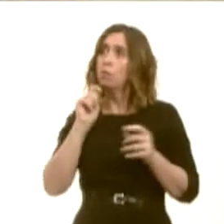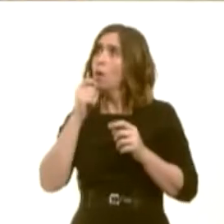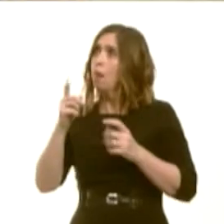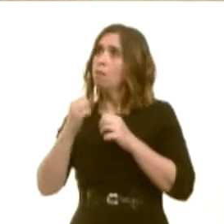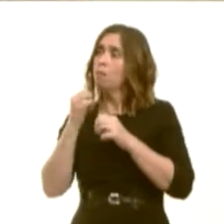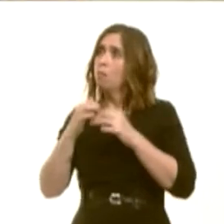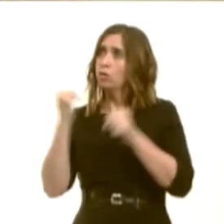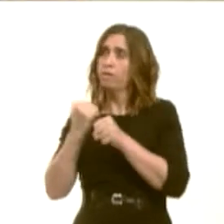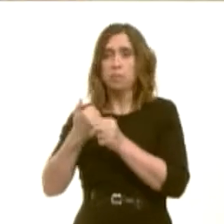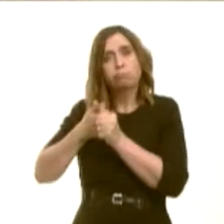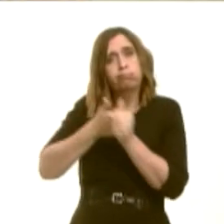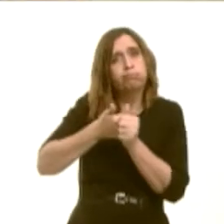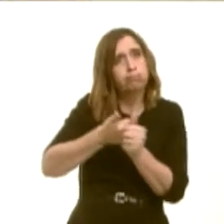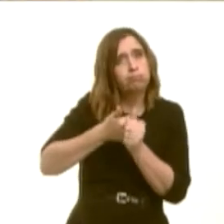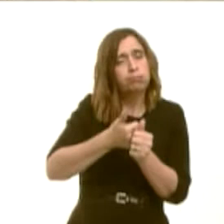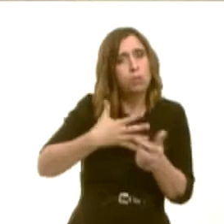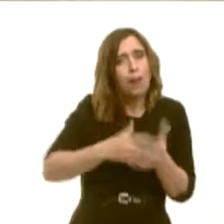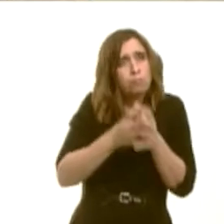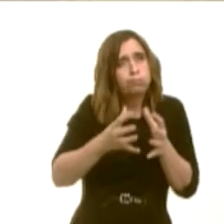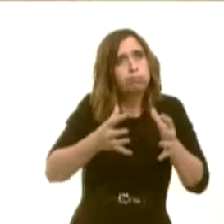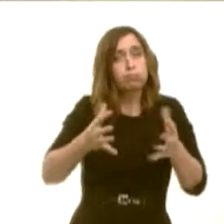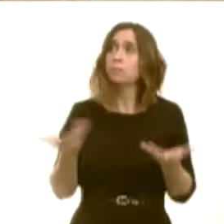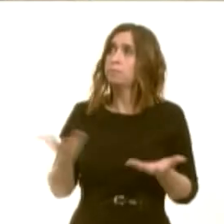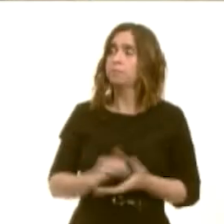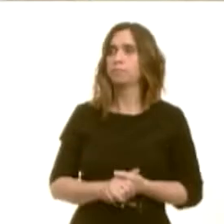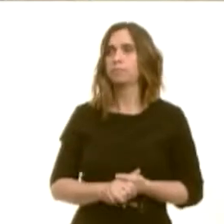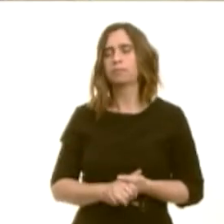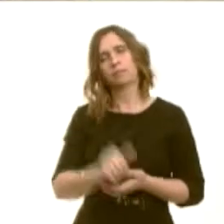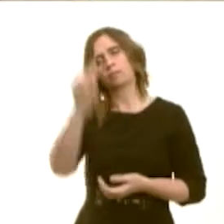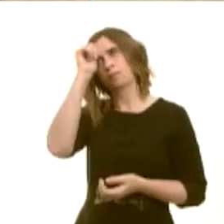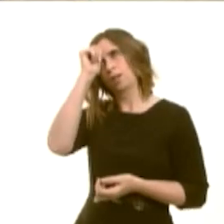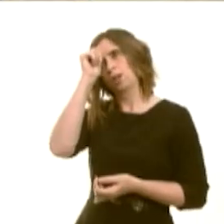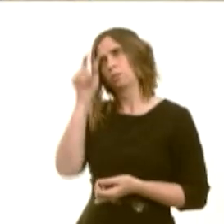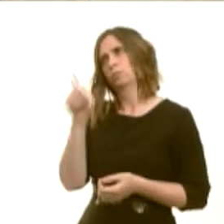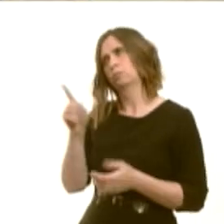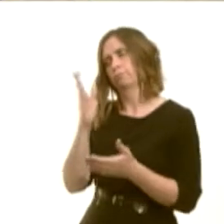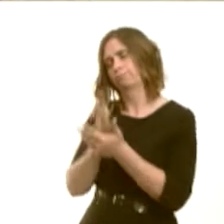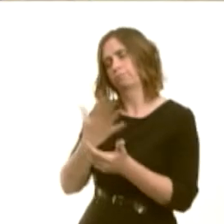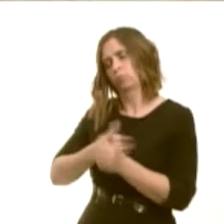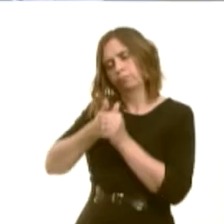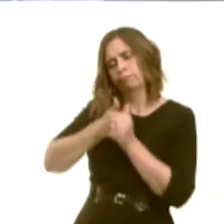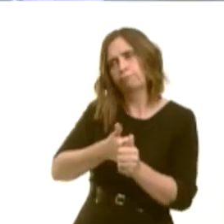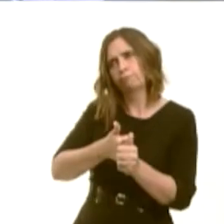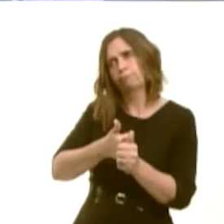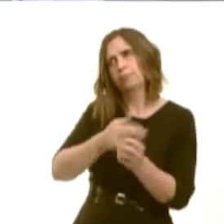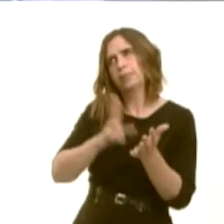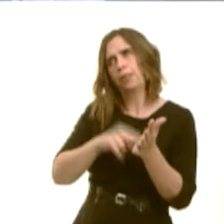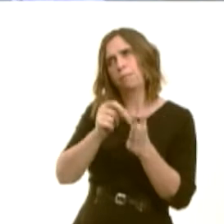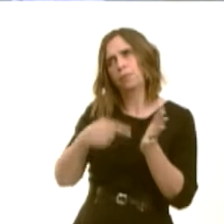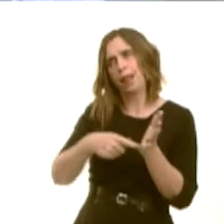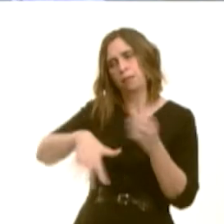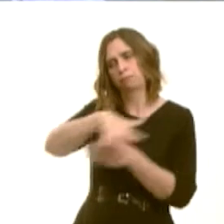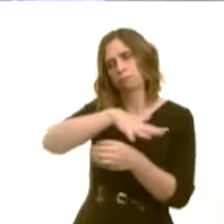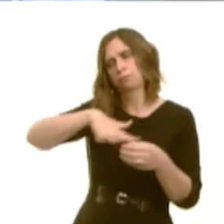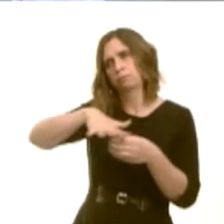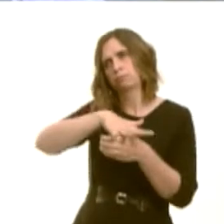look at other alternative initiatives to support businesses grow again? I know the Minister is very keen, of course, to assist Portobello Town Centre and to assist the businesses that are